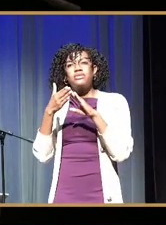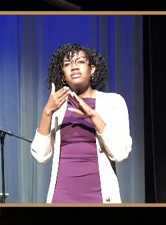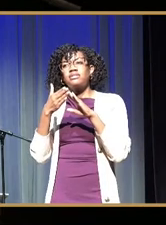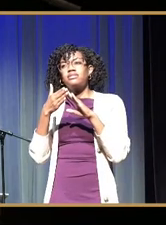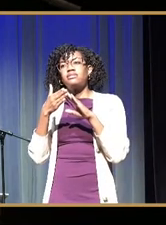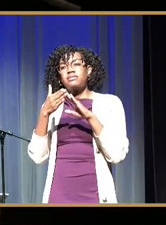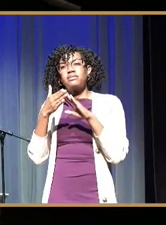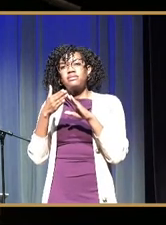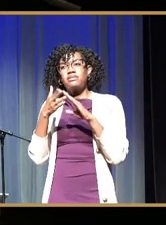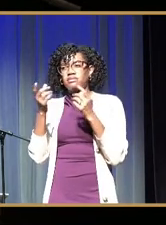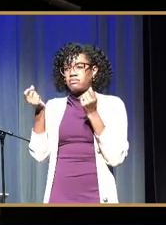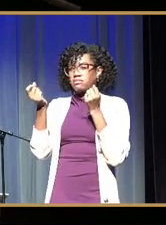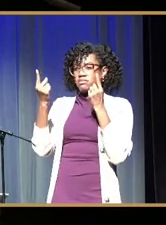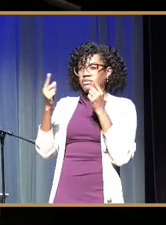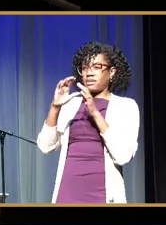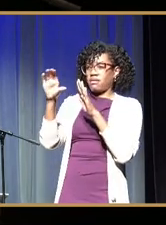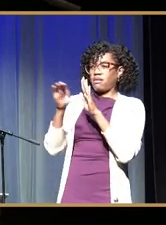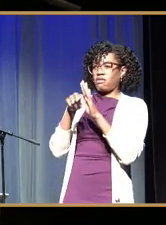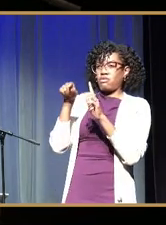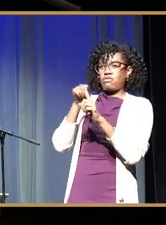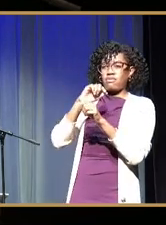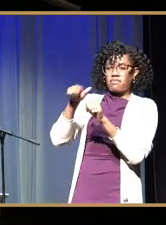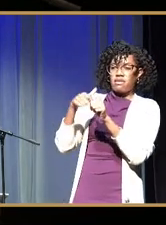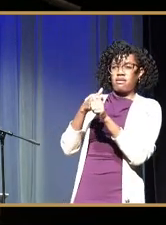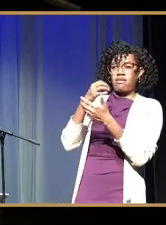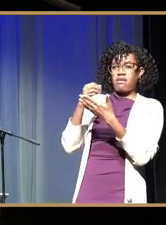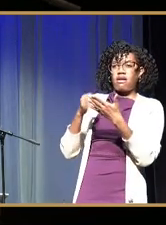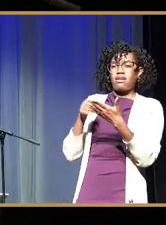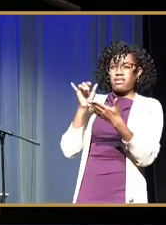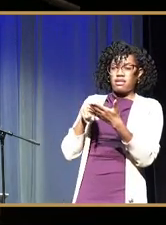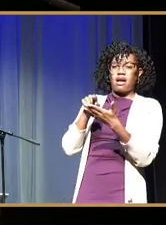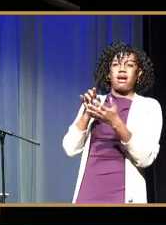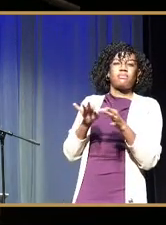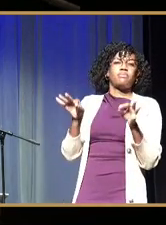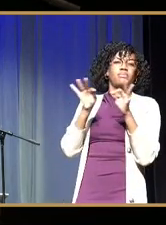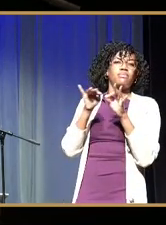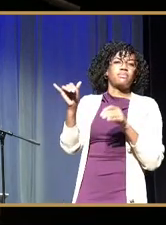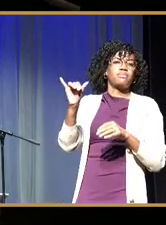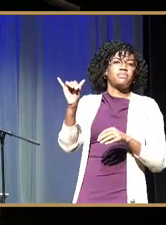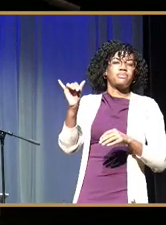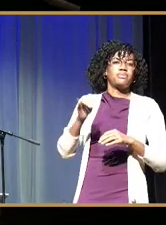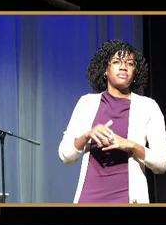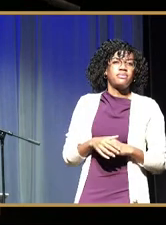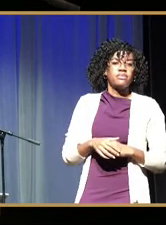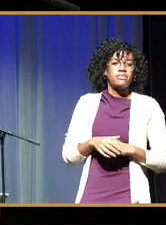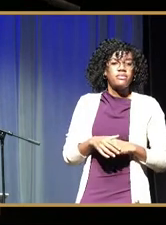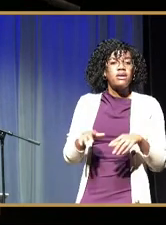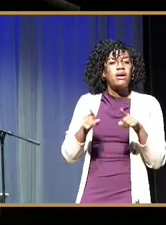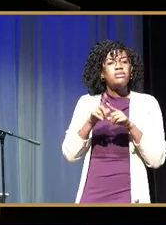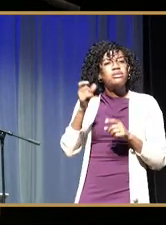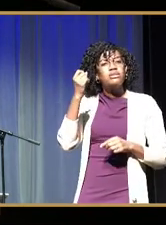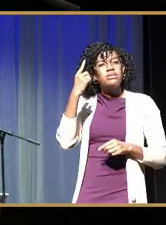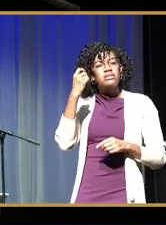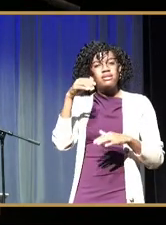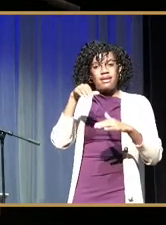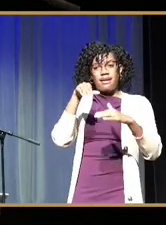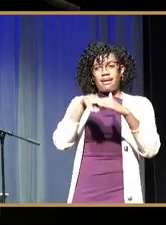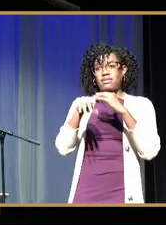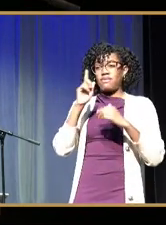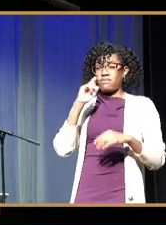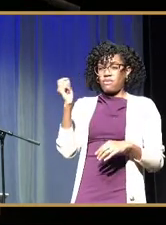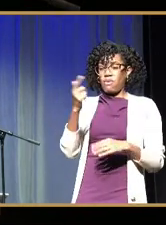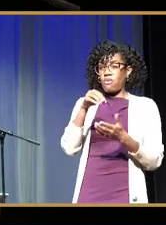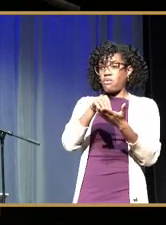that the character that fuels the art is critically important. That also understands that access for